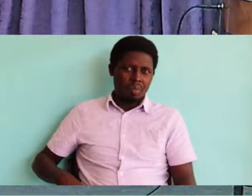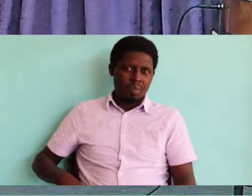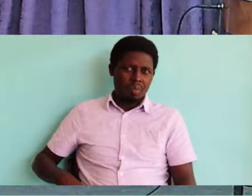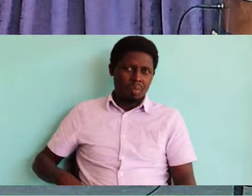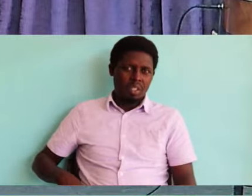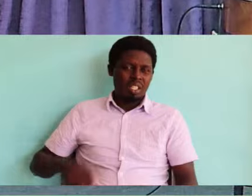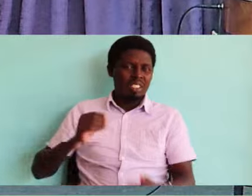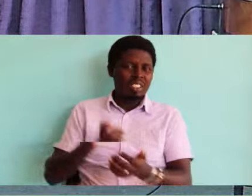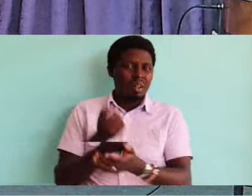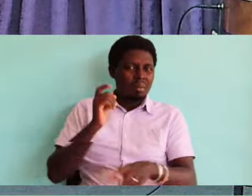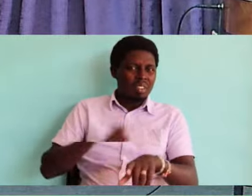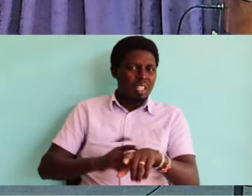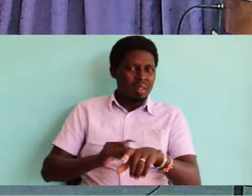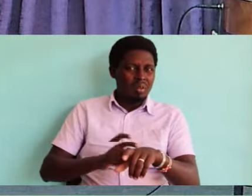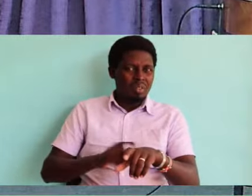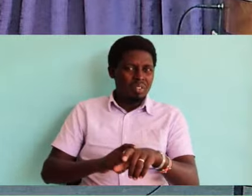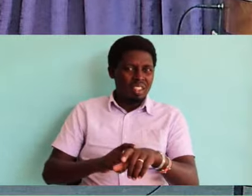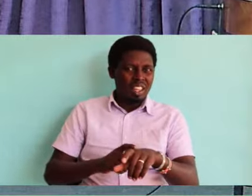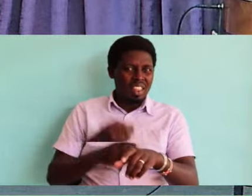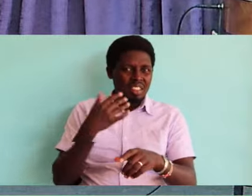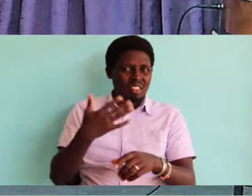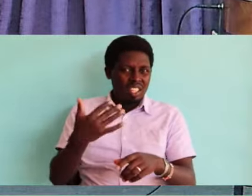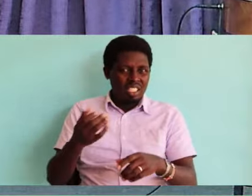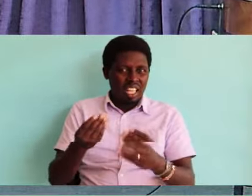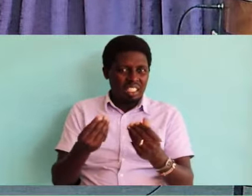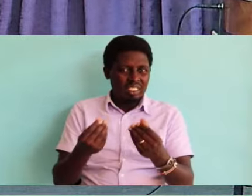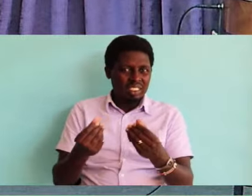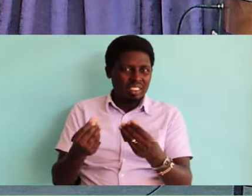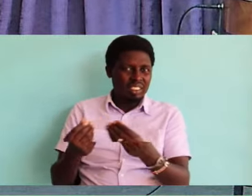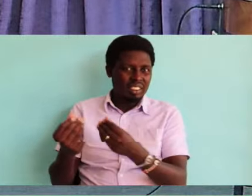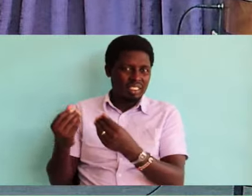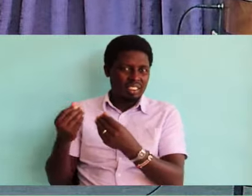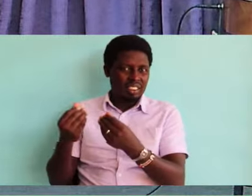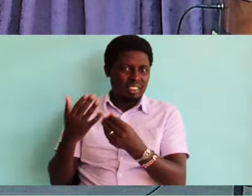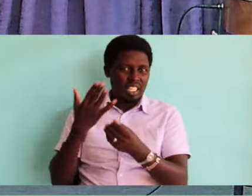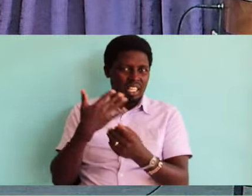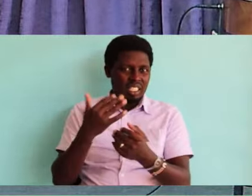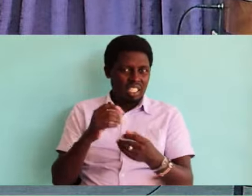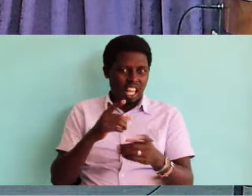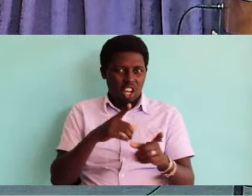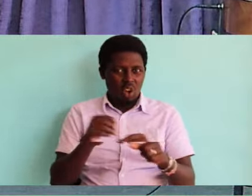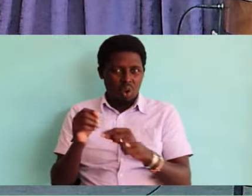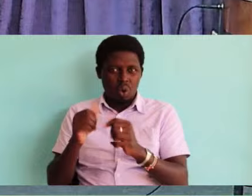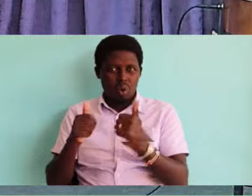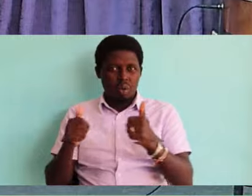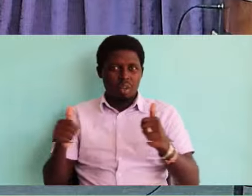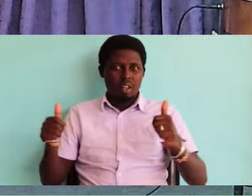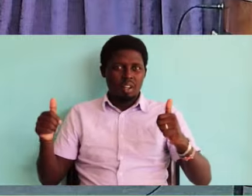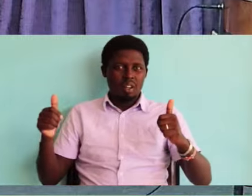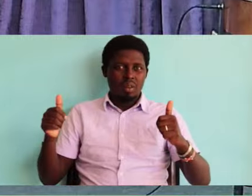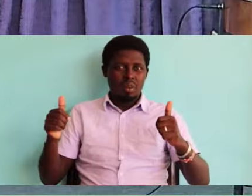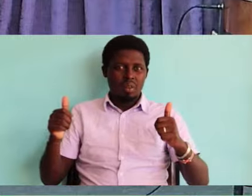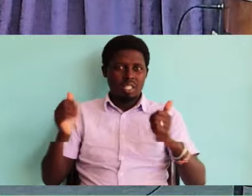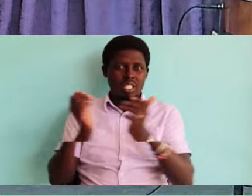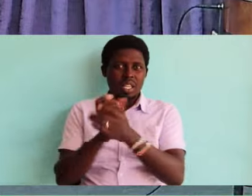Sometimes when things are easy, when life is going so well, we tend to focus so